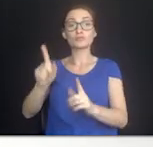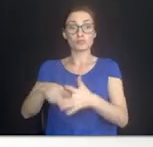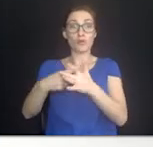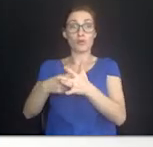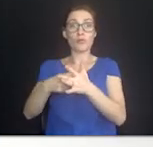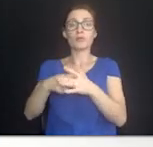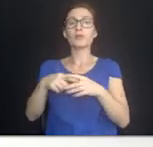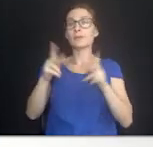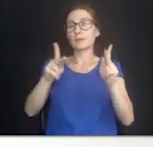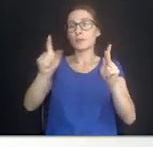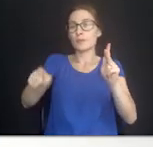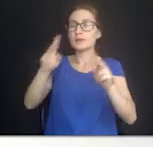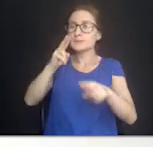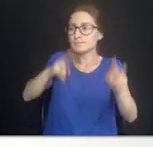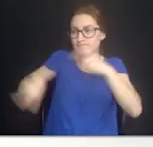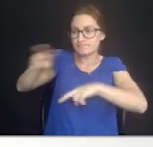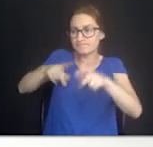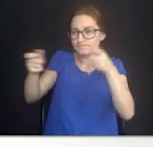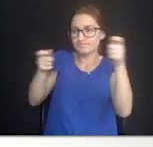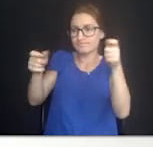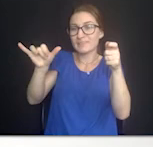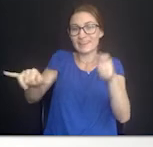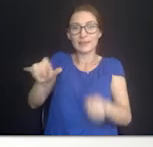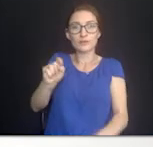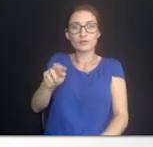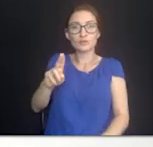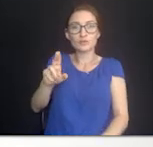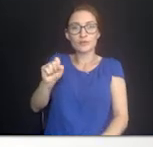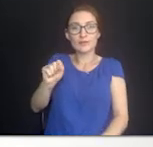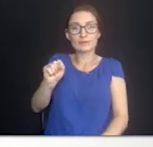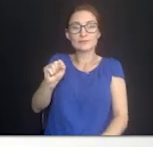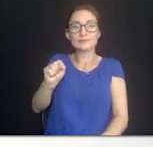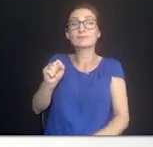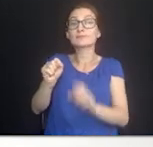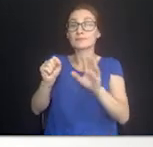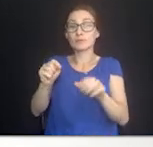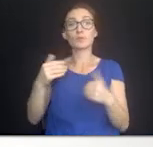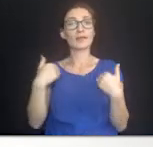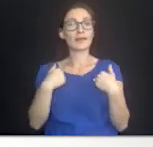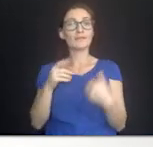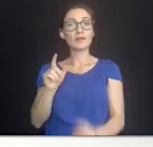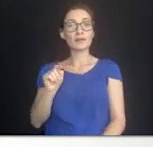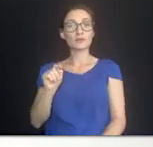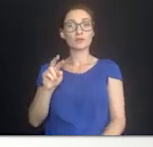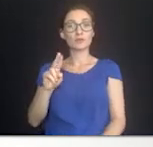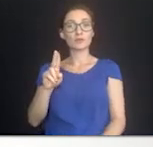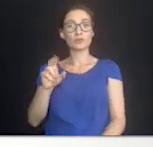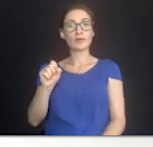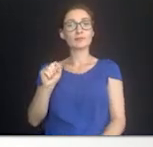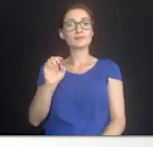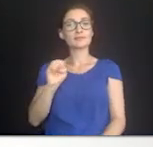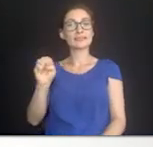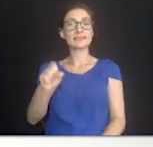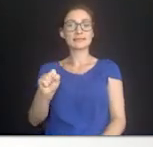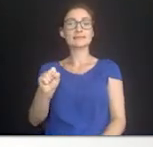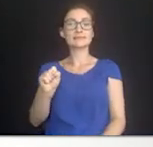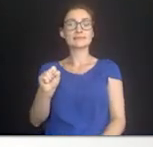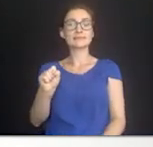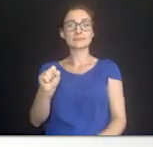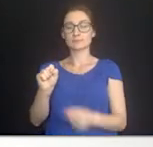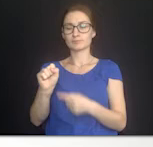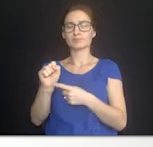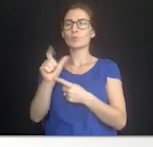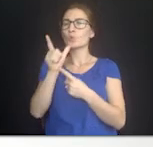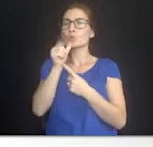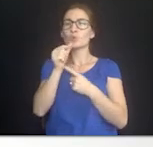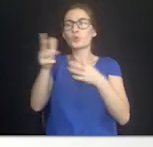still that are overseeing it. So first and foremost is our trustees, right? Who are we leaving responsible for these things, right? Many times